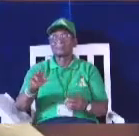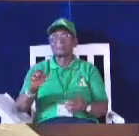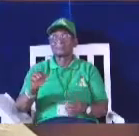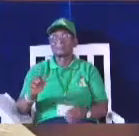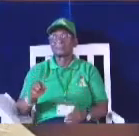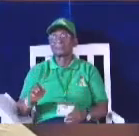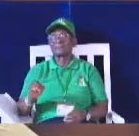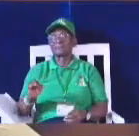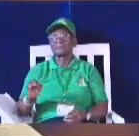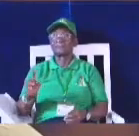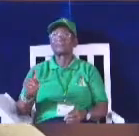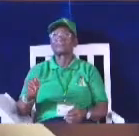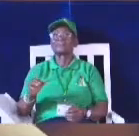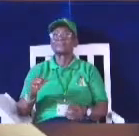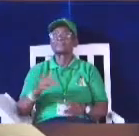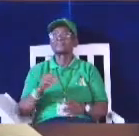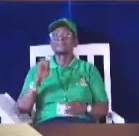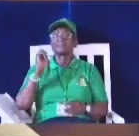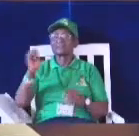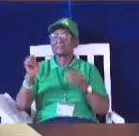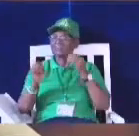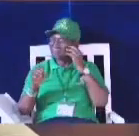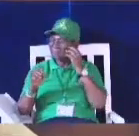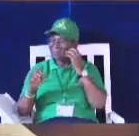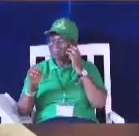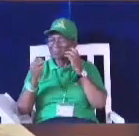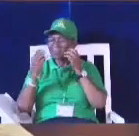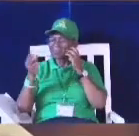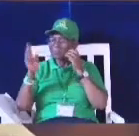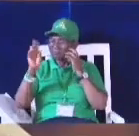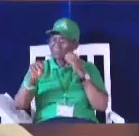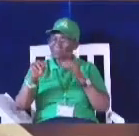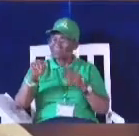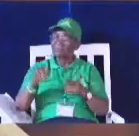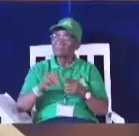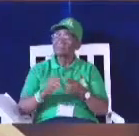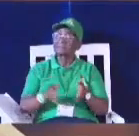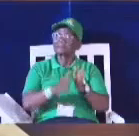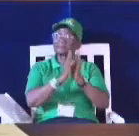And you would think that, I mean, there's no need to ask any question.